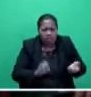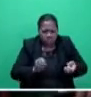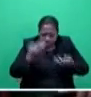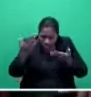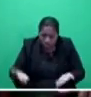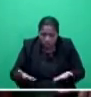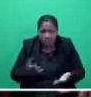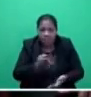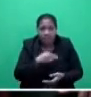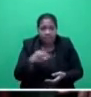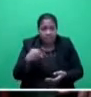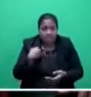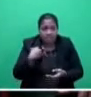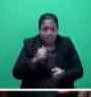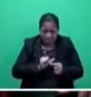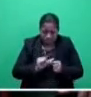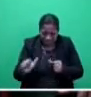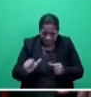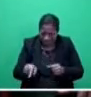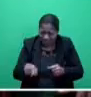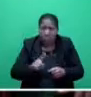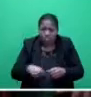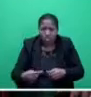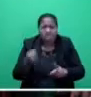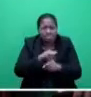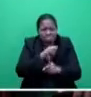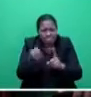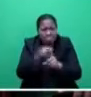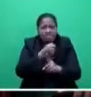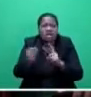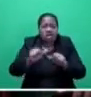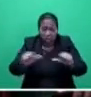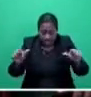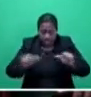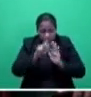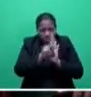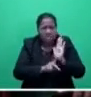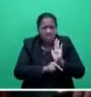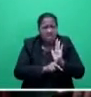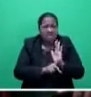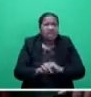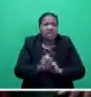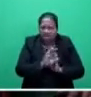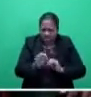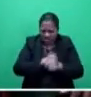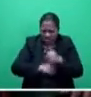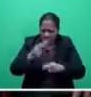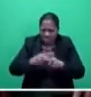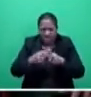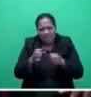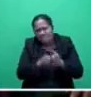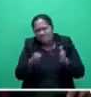Minister's best interest to continue advocating sound agricultural policies instead of becoming a farm extension or